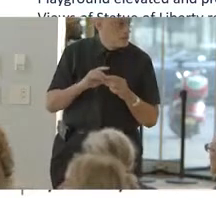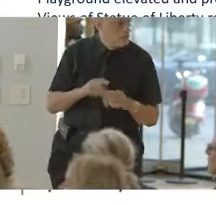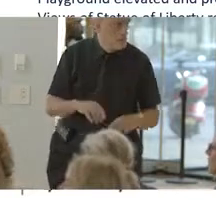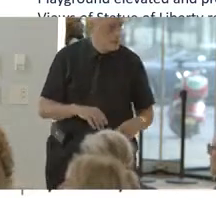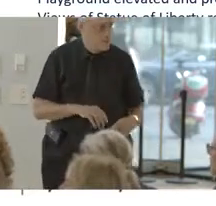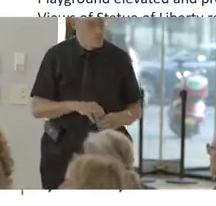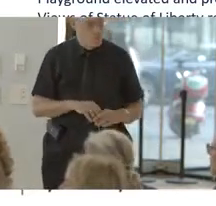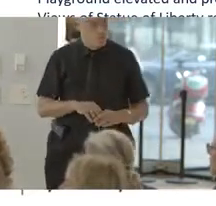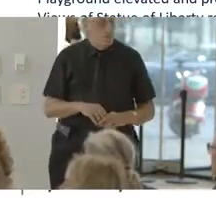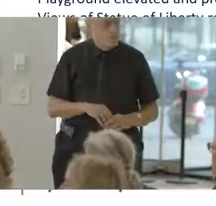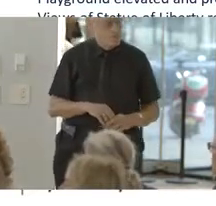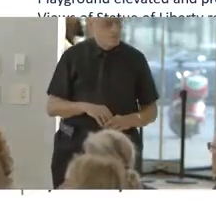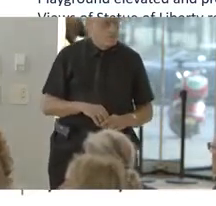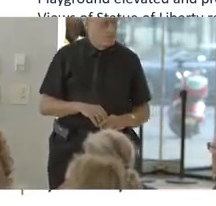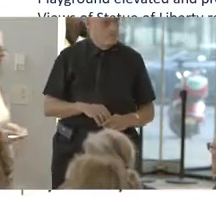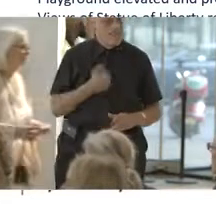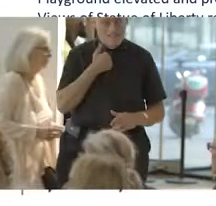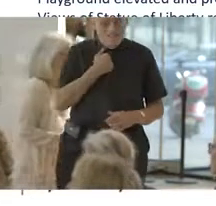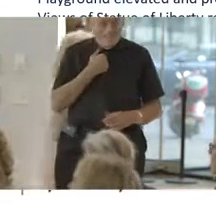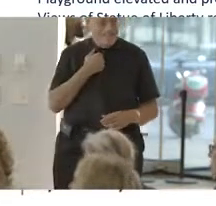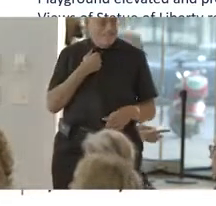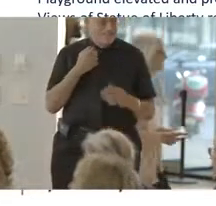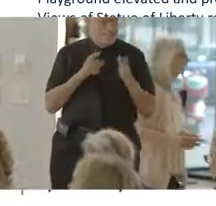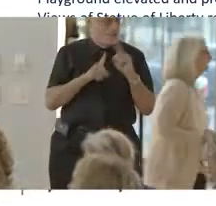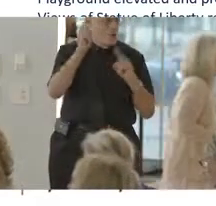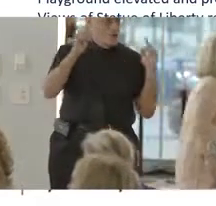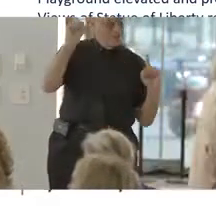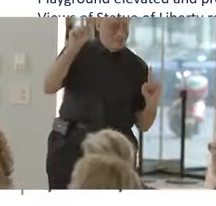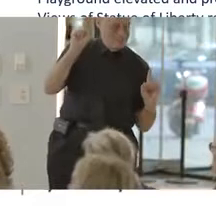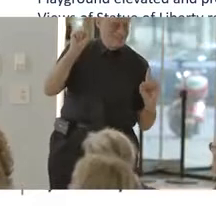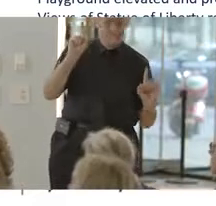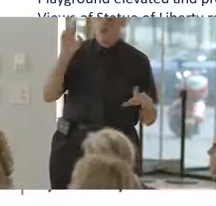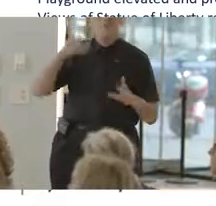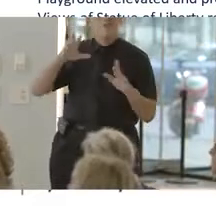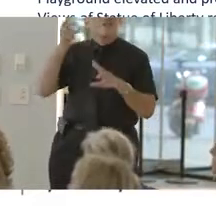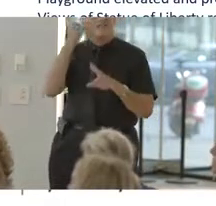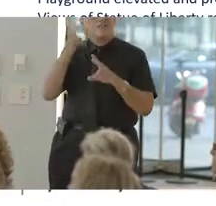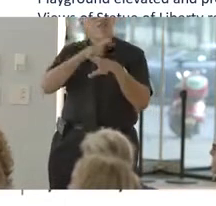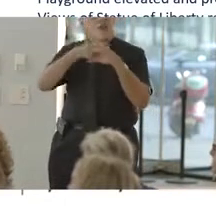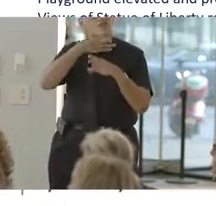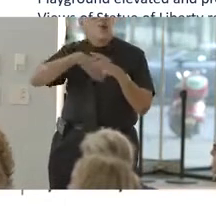okay, this is I don't have a pointer, but maybe Garrett, you could point towards the Irish Hunger Memorial.